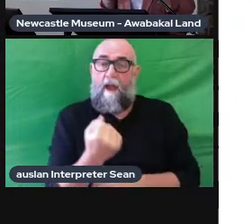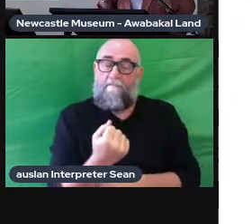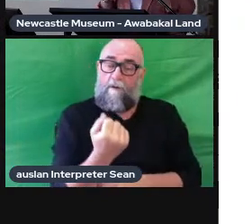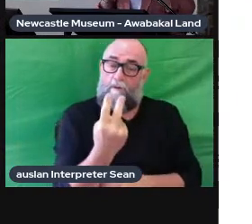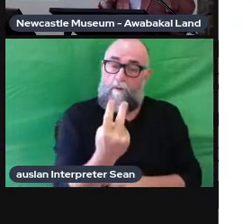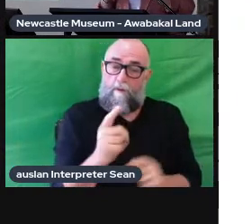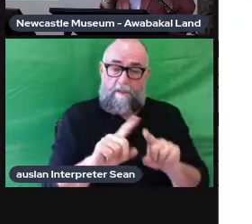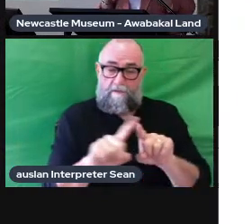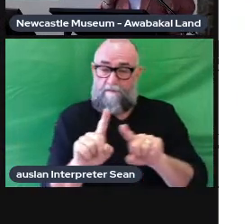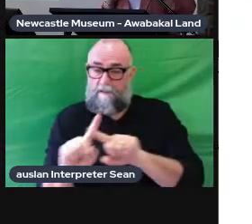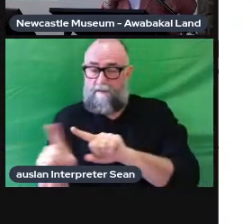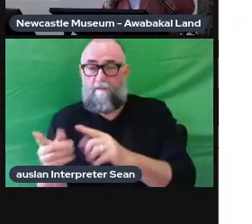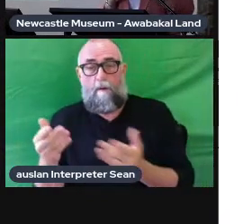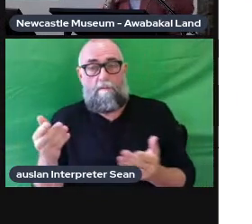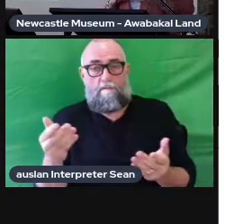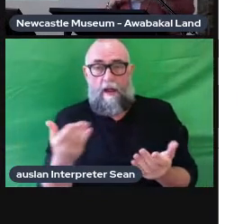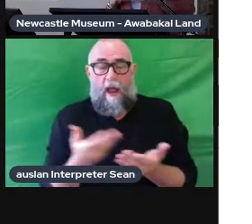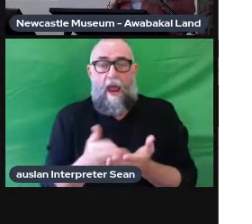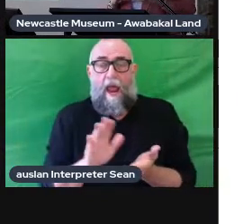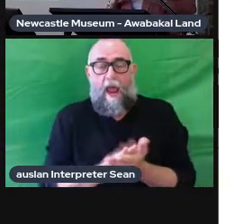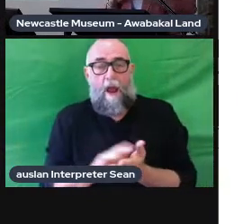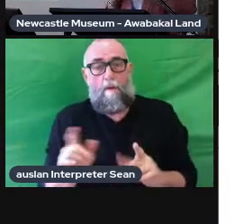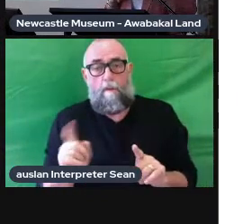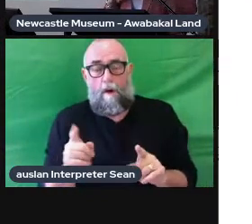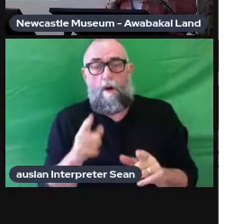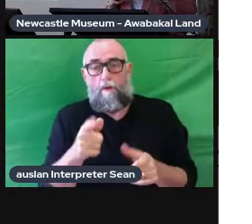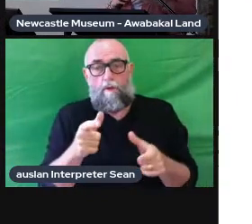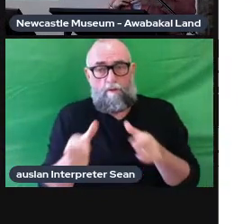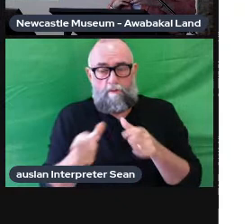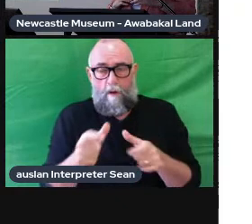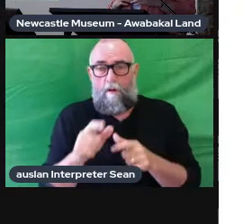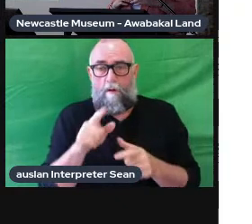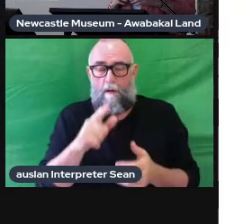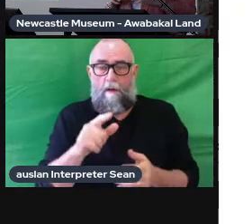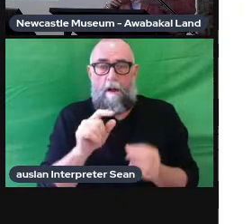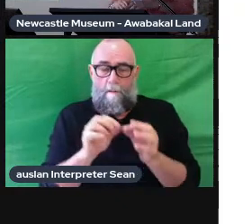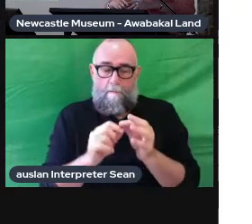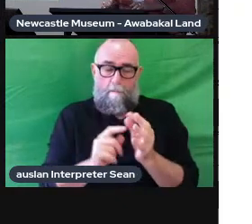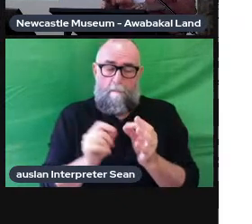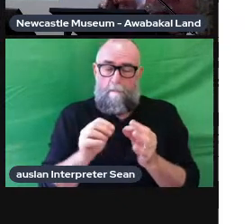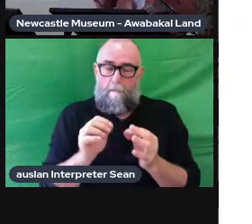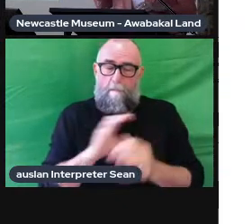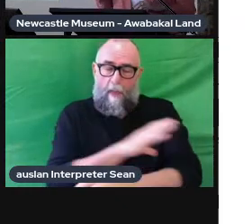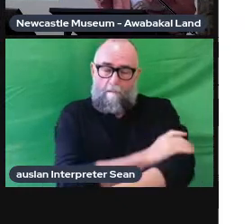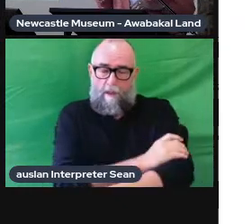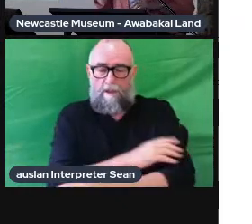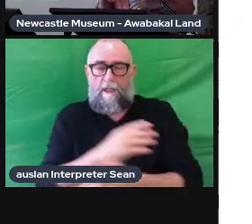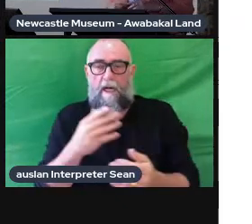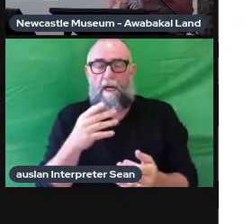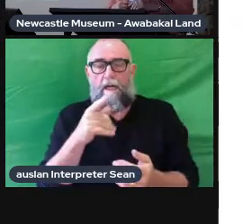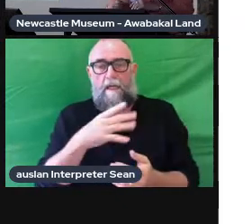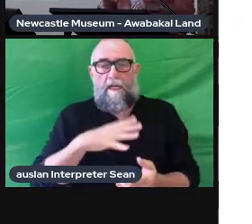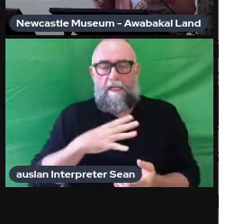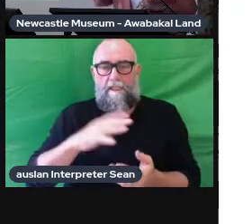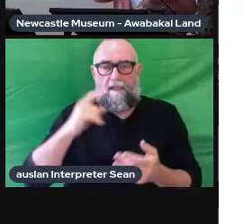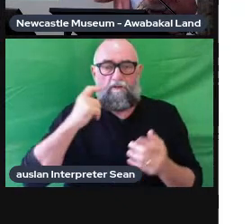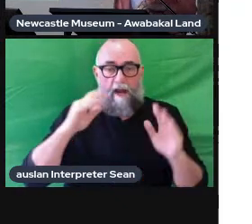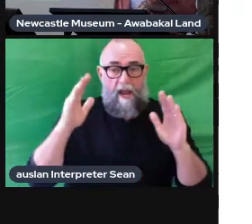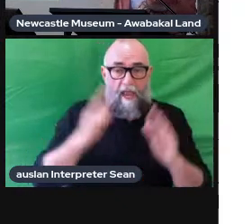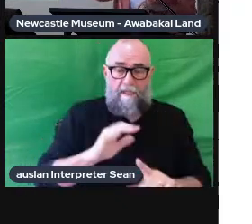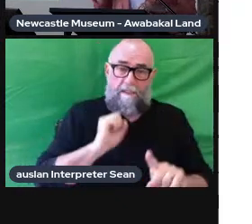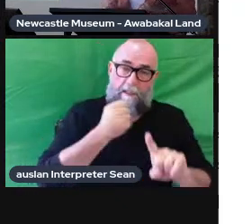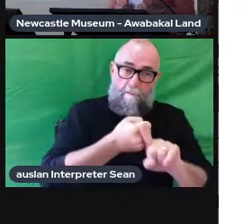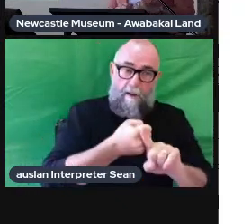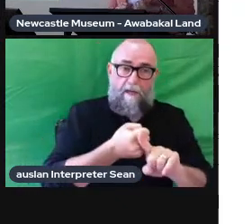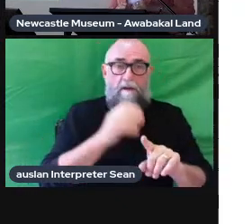ways at a lower dose to get your blood pressure under control and reduce any side effects than perhaps trying to push one medication up